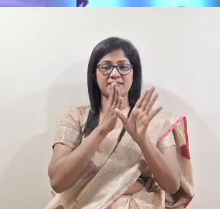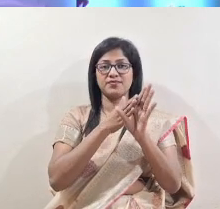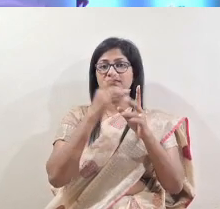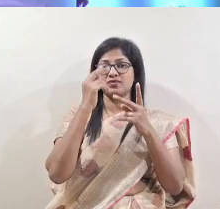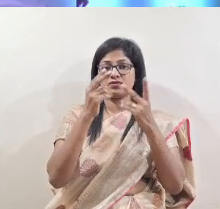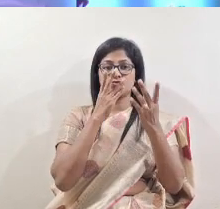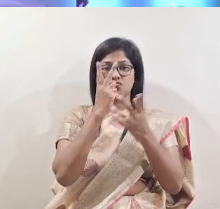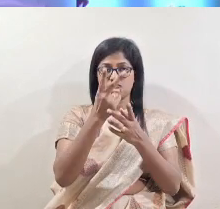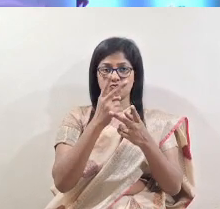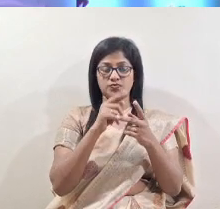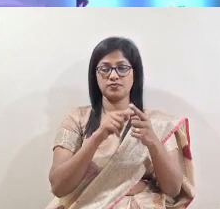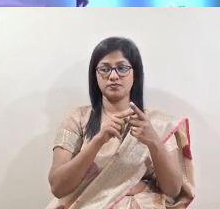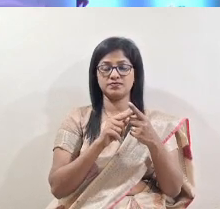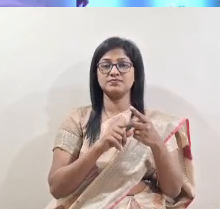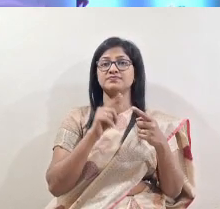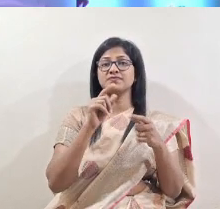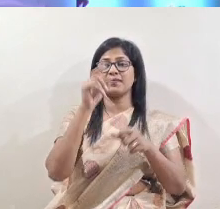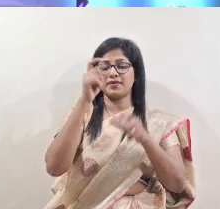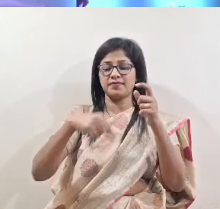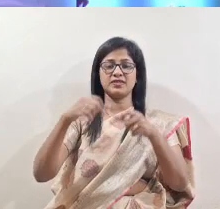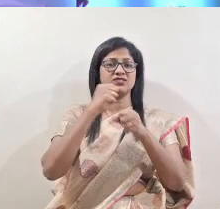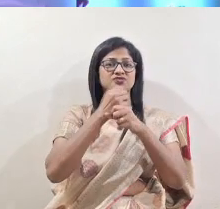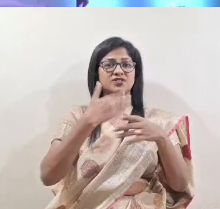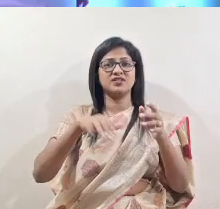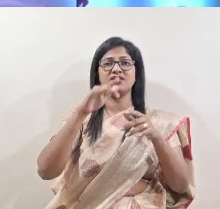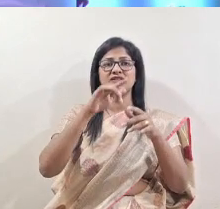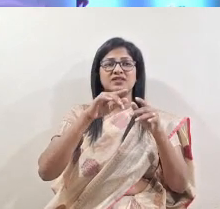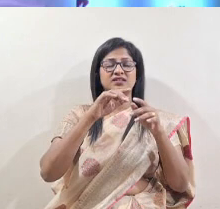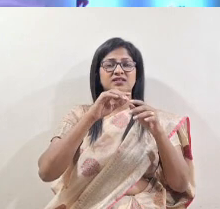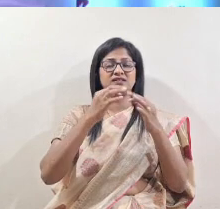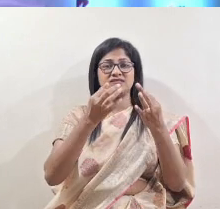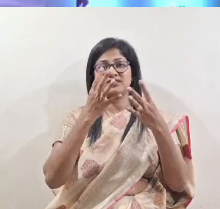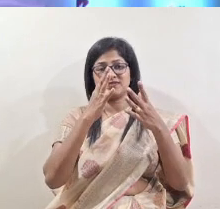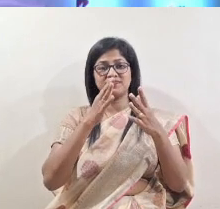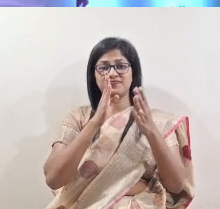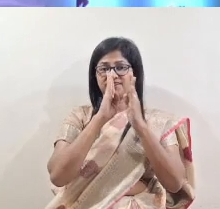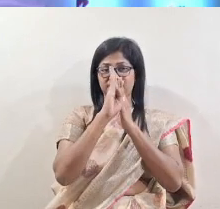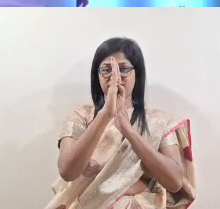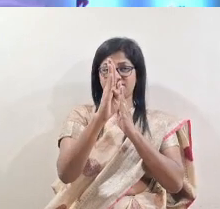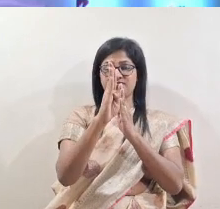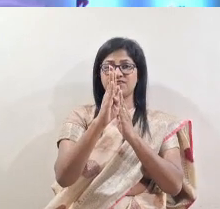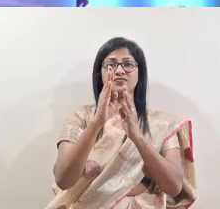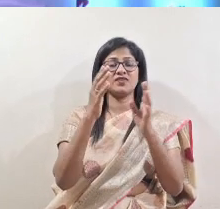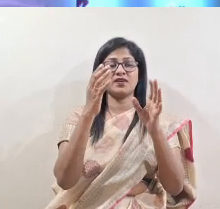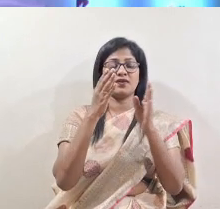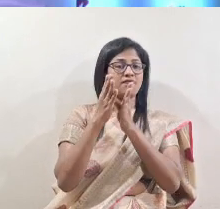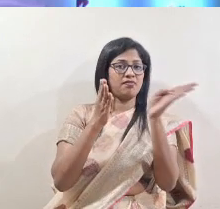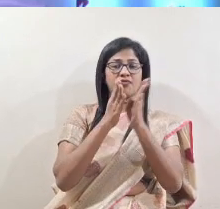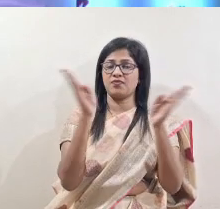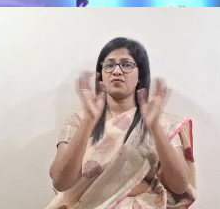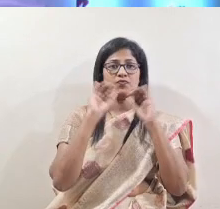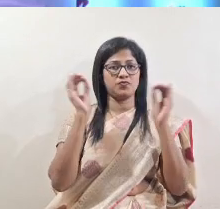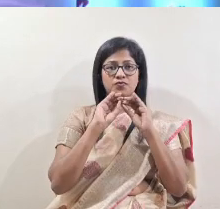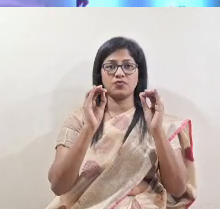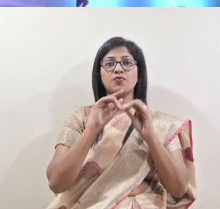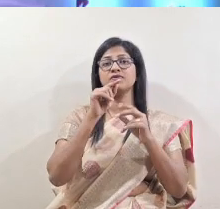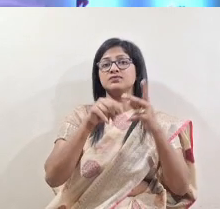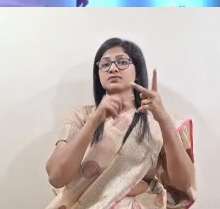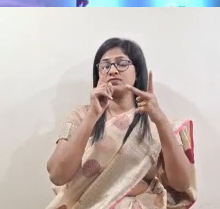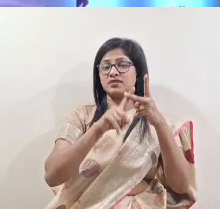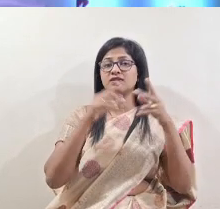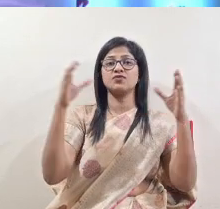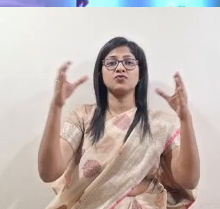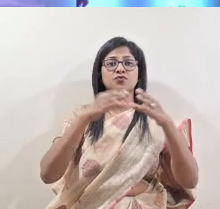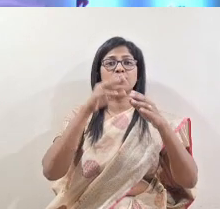One is that the people generally might not prefer to deviate significantly from their straight direction of motion. And the